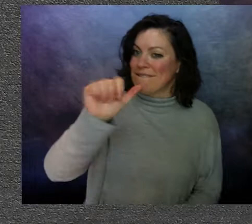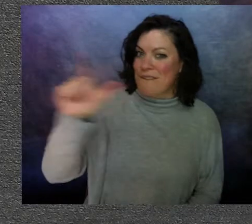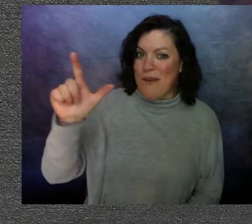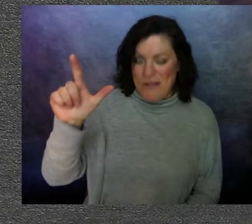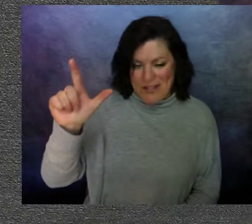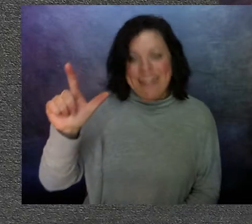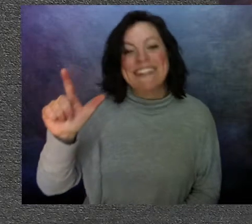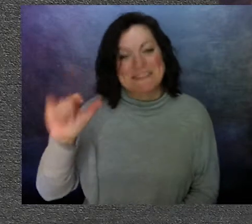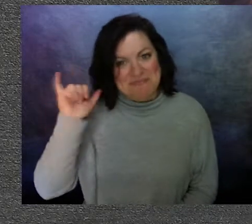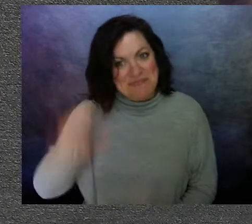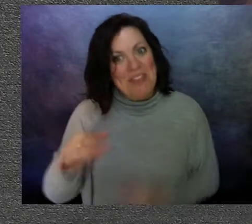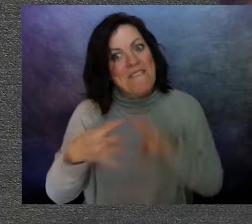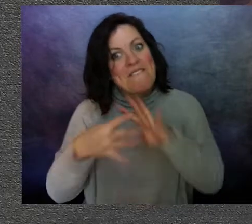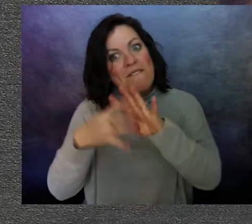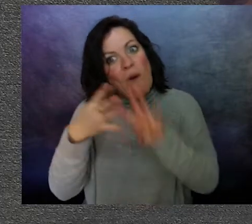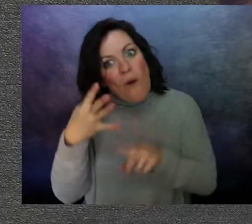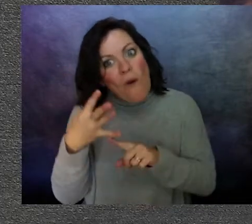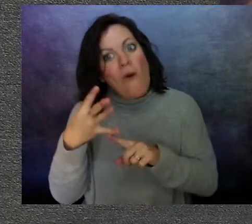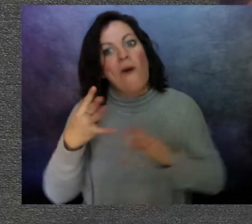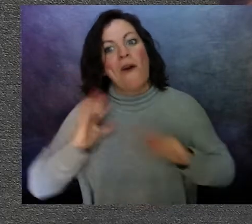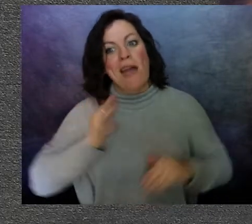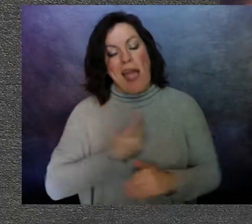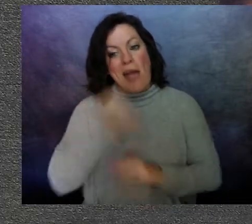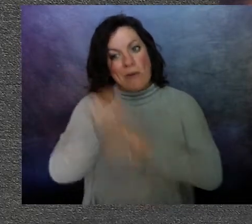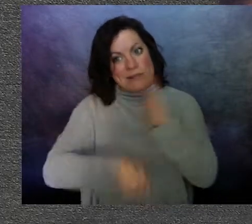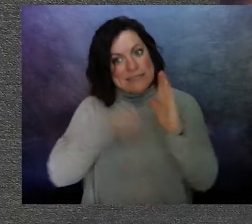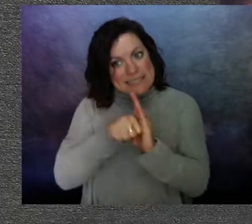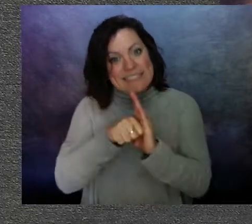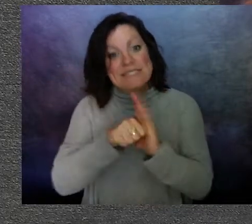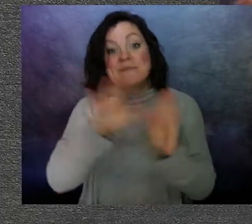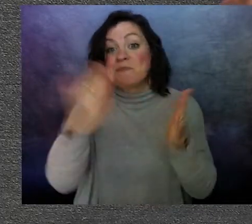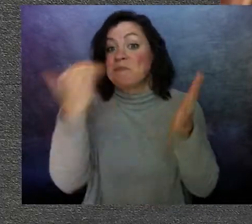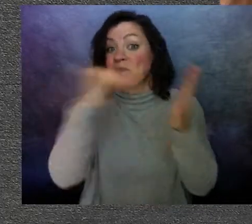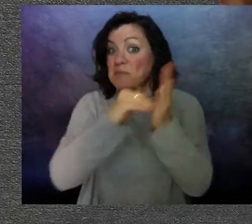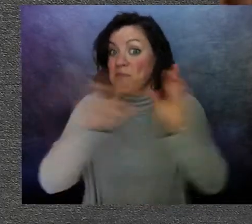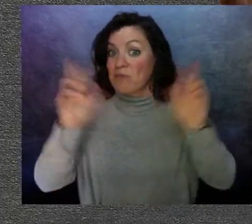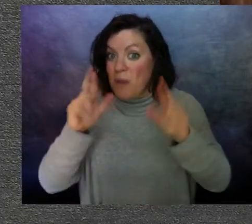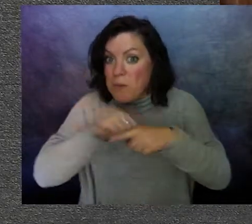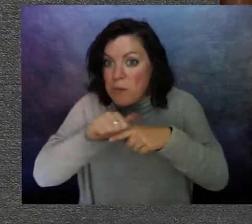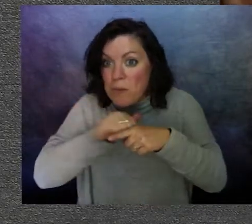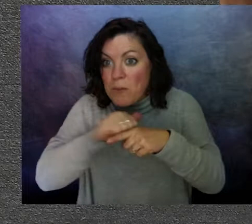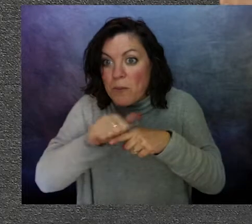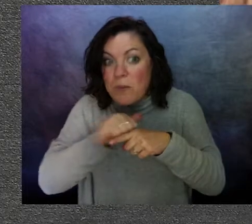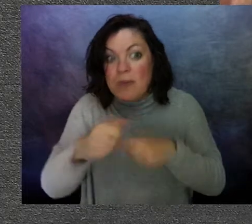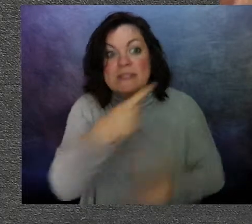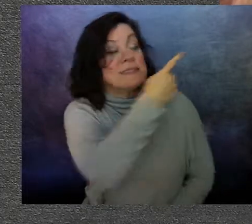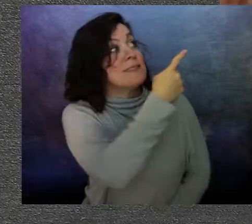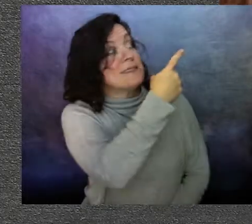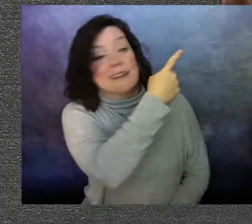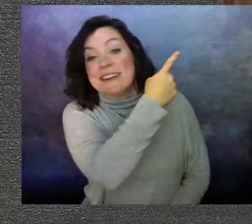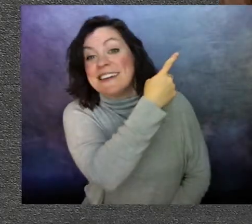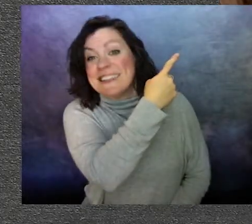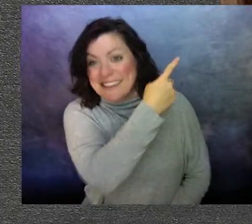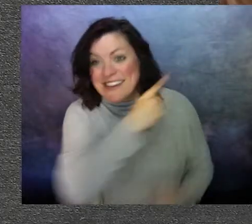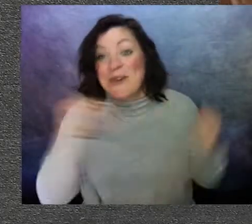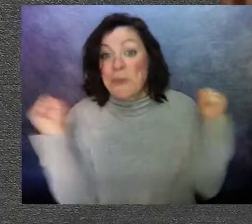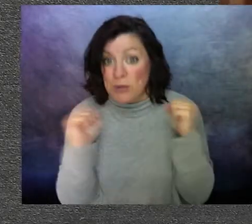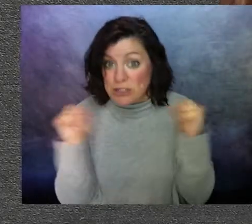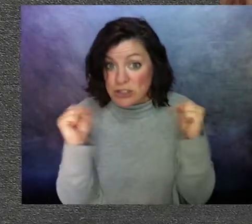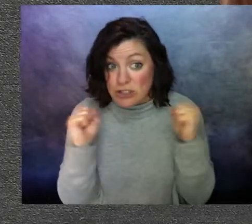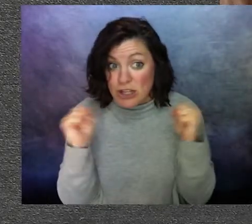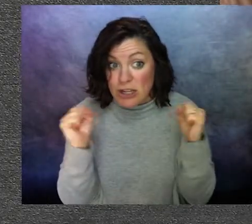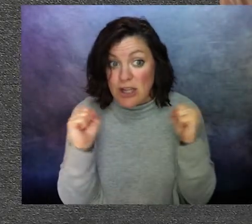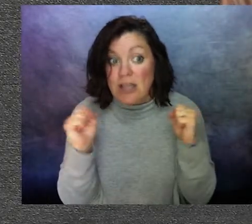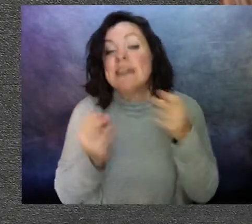season. Now that we learned all four, let's see if you can say them all with me at home. The four seasons: